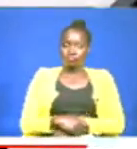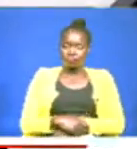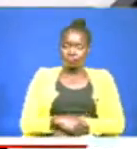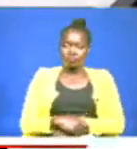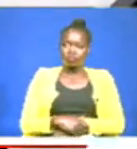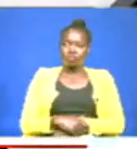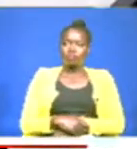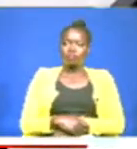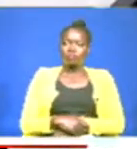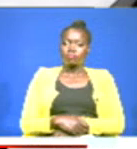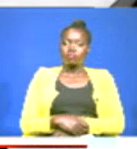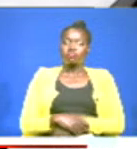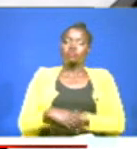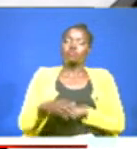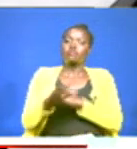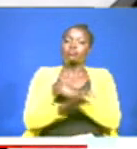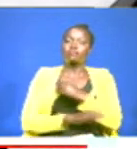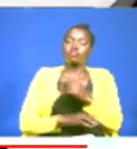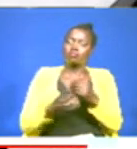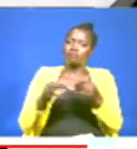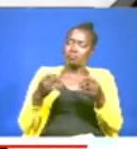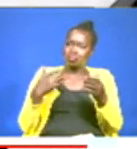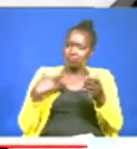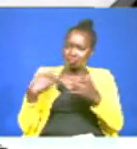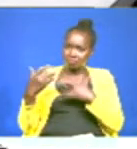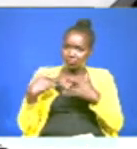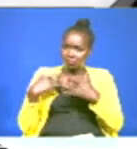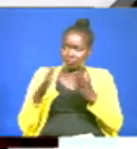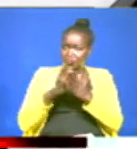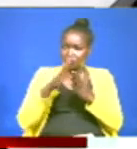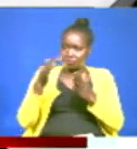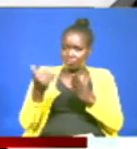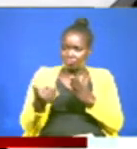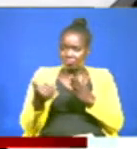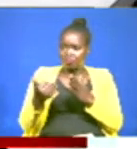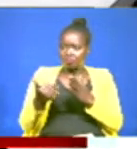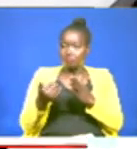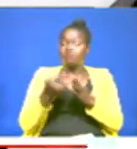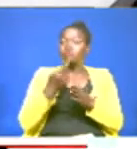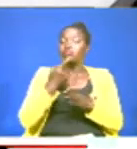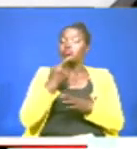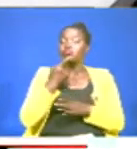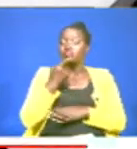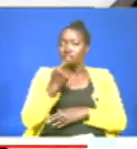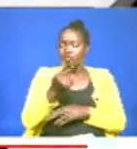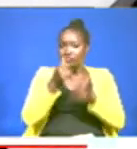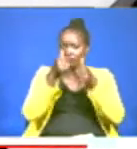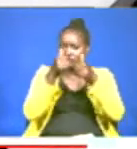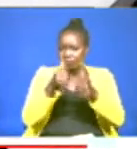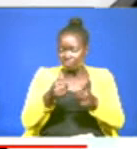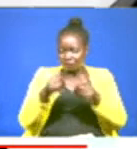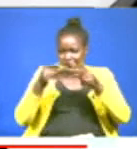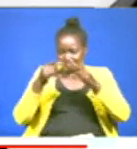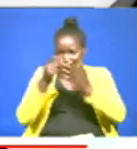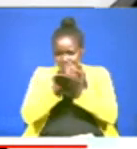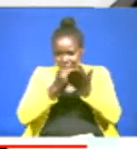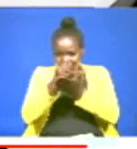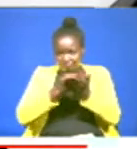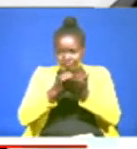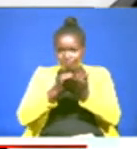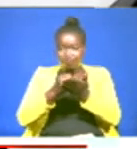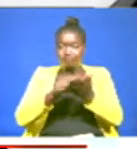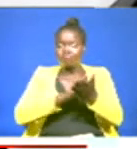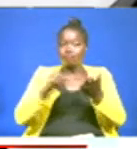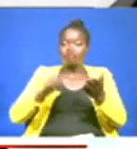Now, countries have continued to raise concern with others issuing directives to screen travelers from China for COVID-19. This